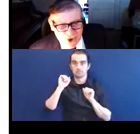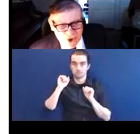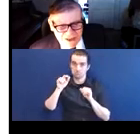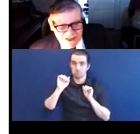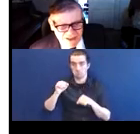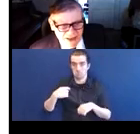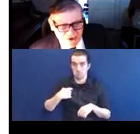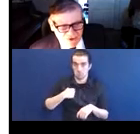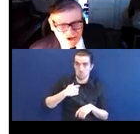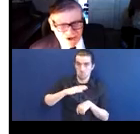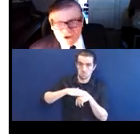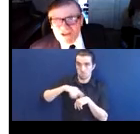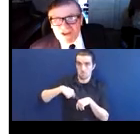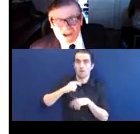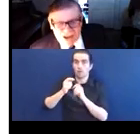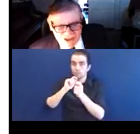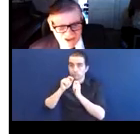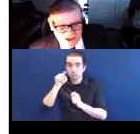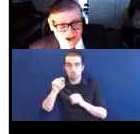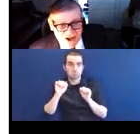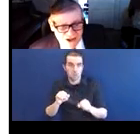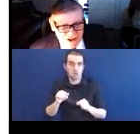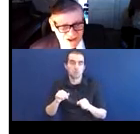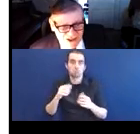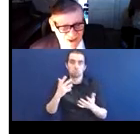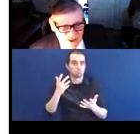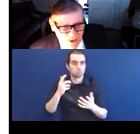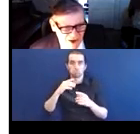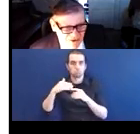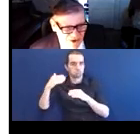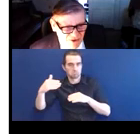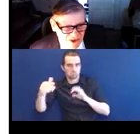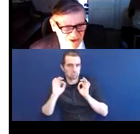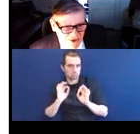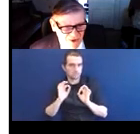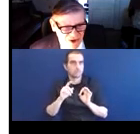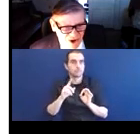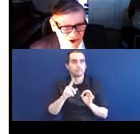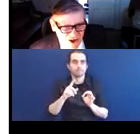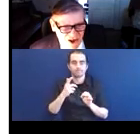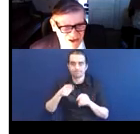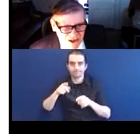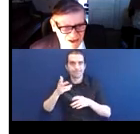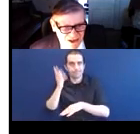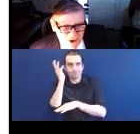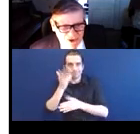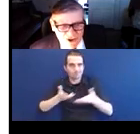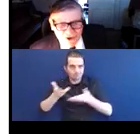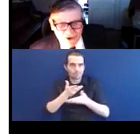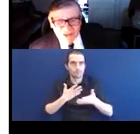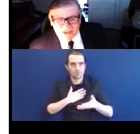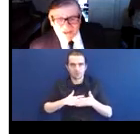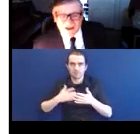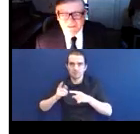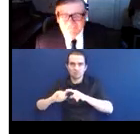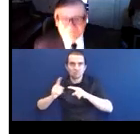not always easy to get your voice across in these chat sessions. So this is another way of getting your voice heard. So let's hear what Laurie